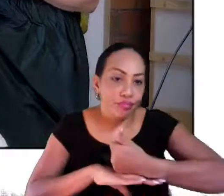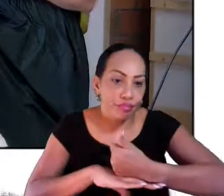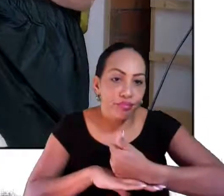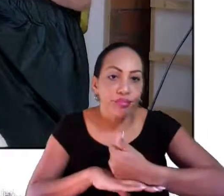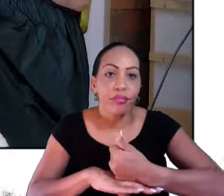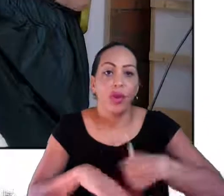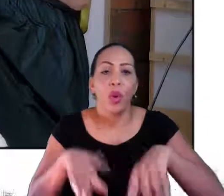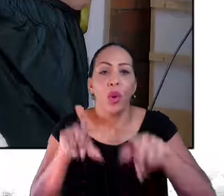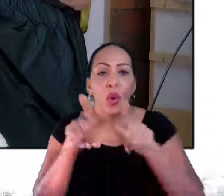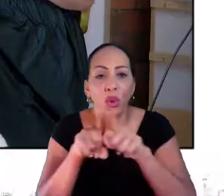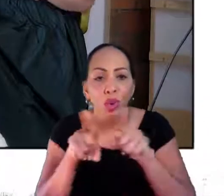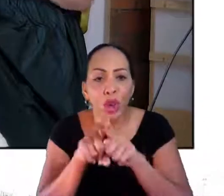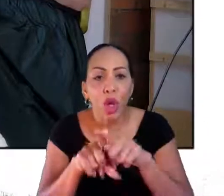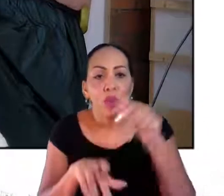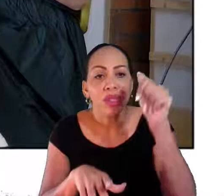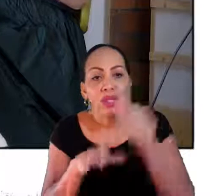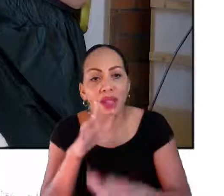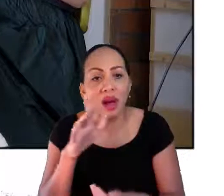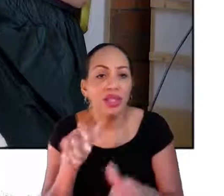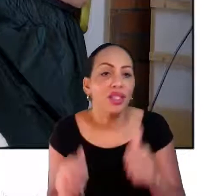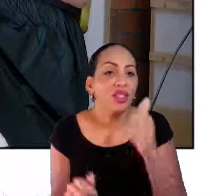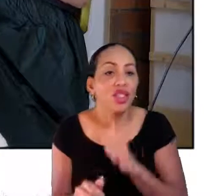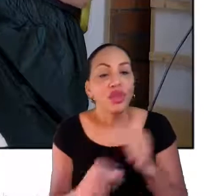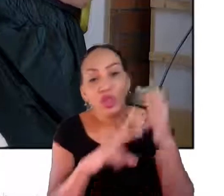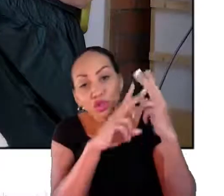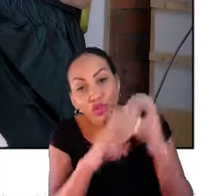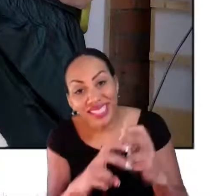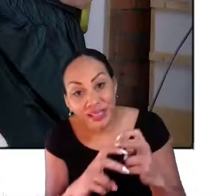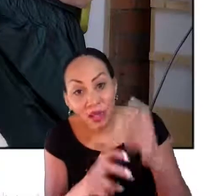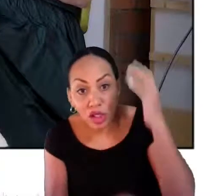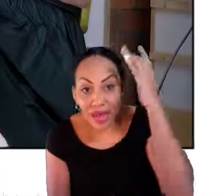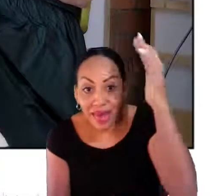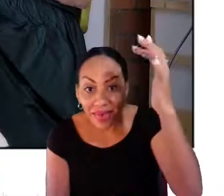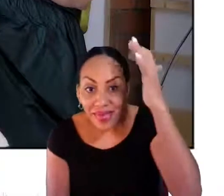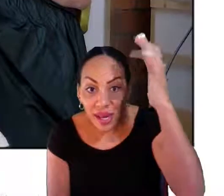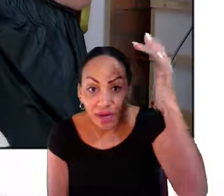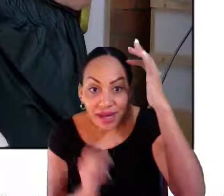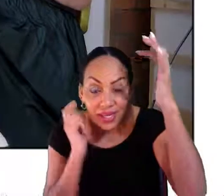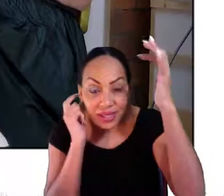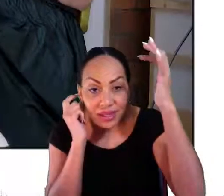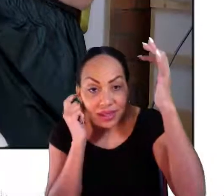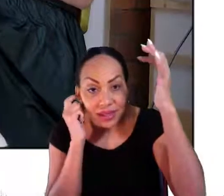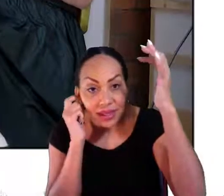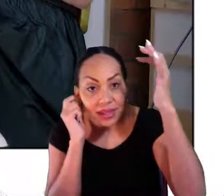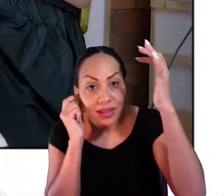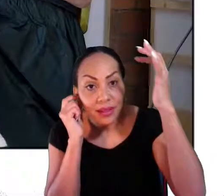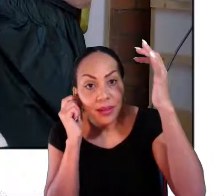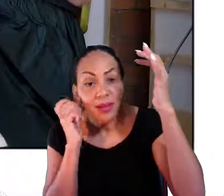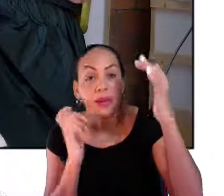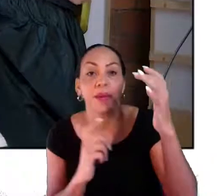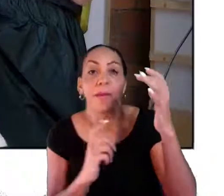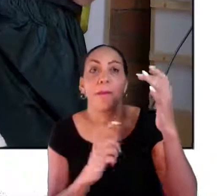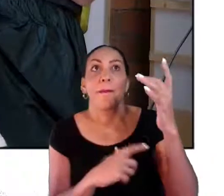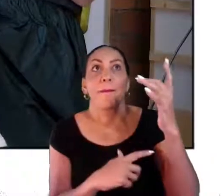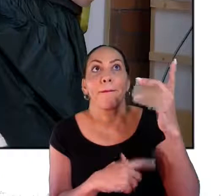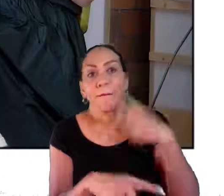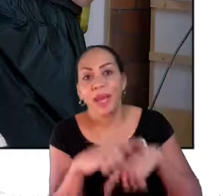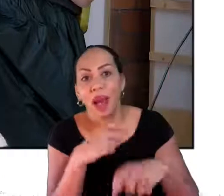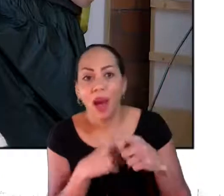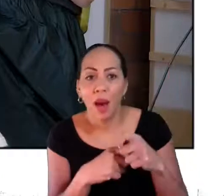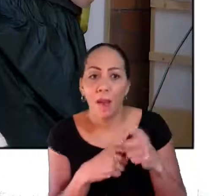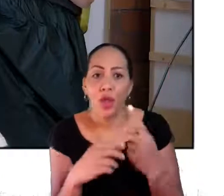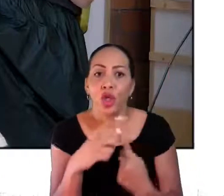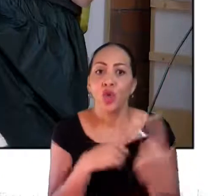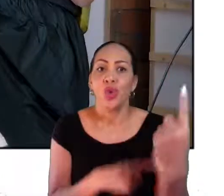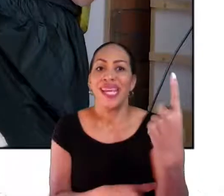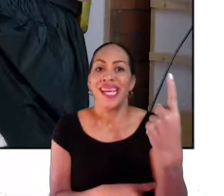thinking from the research to turn them into very sort of unique moments that might help us think